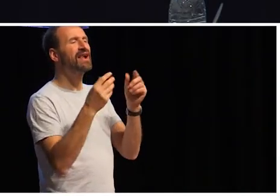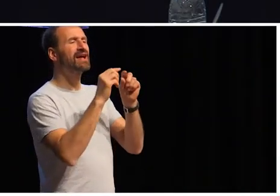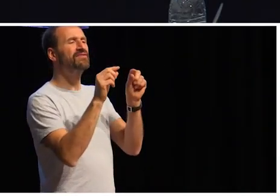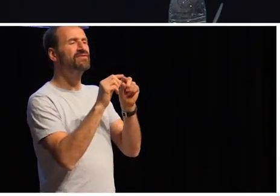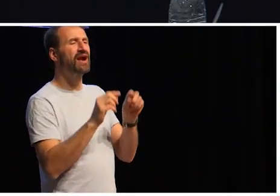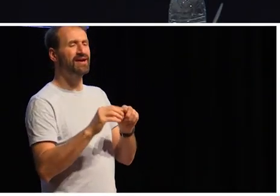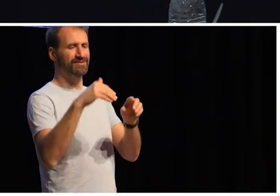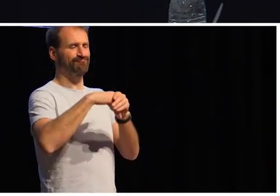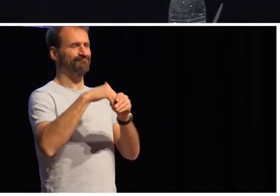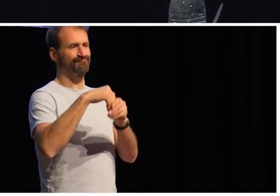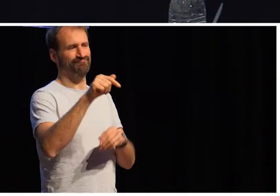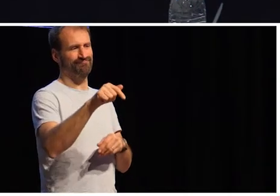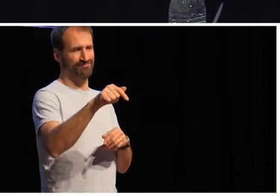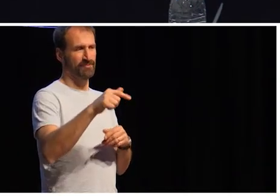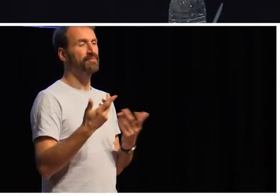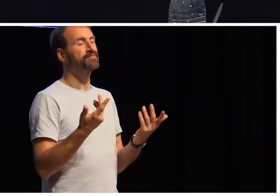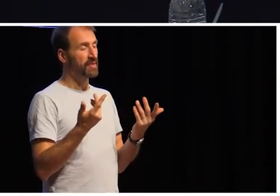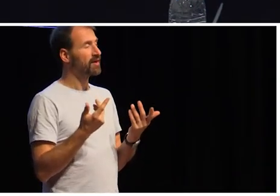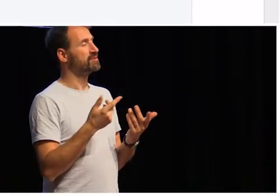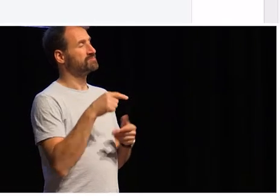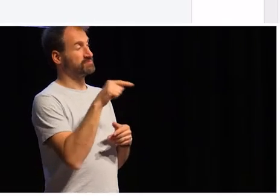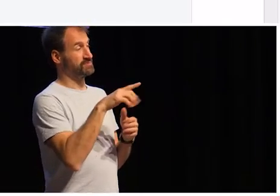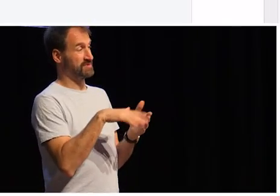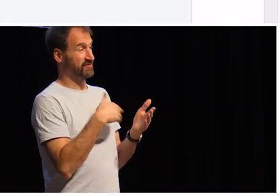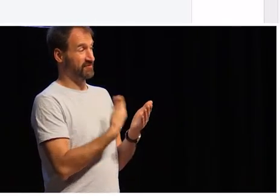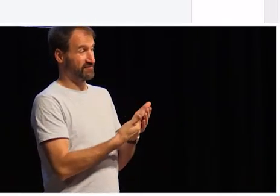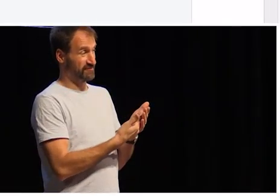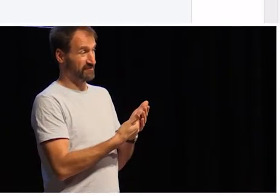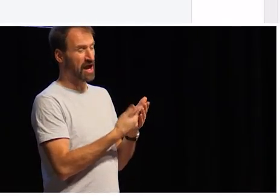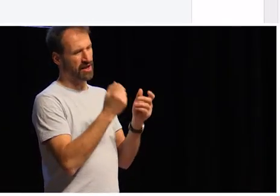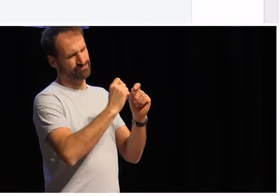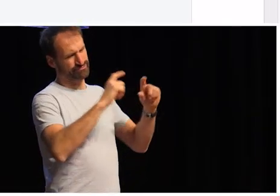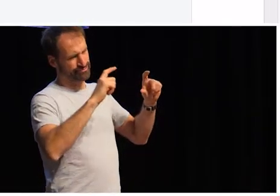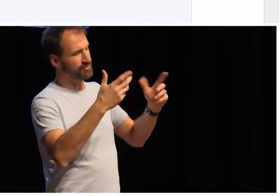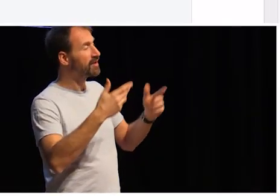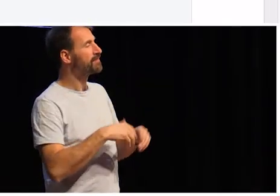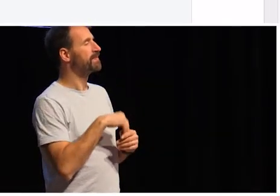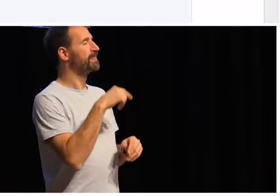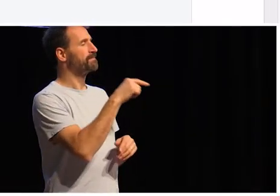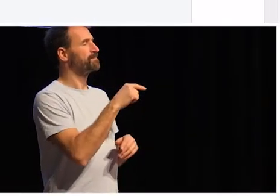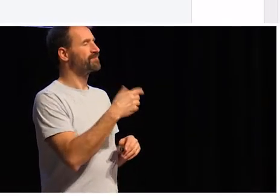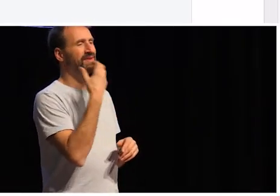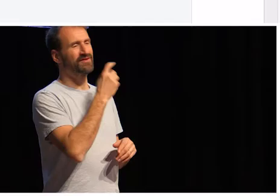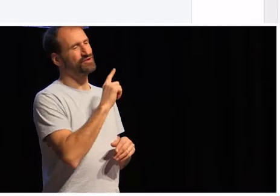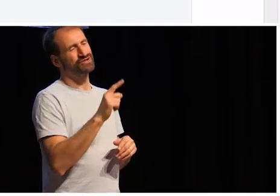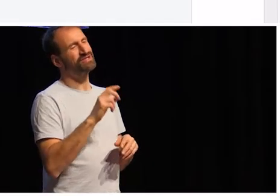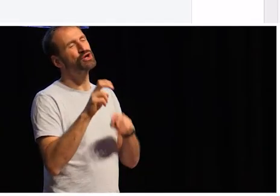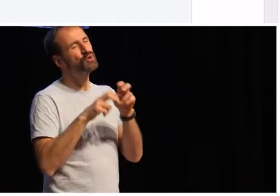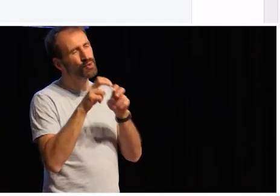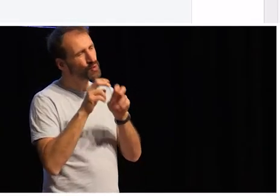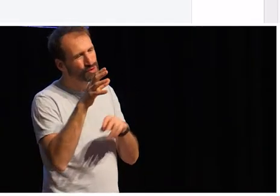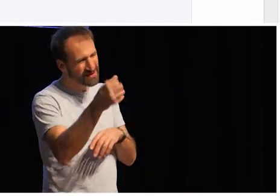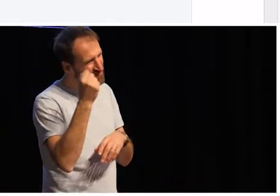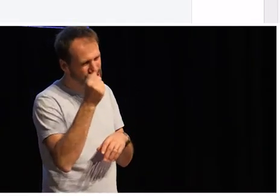case and I can make it a little bit bigger we don't want to fetch for users but all